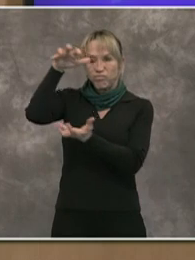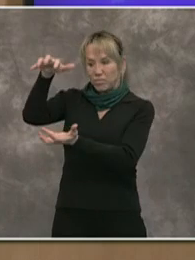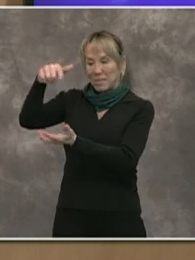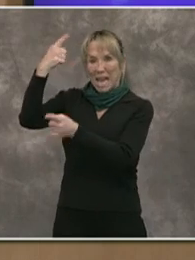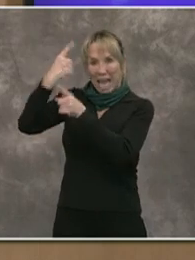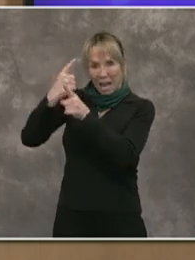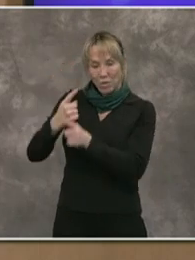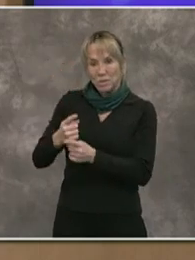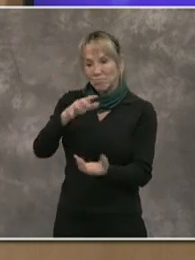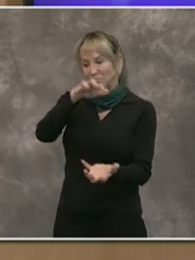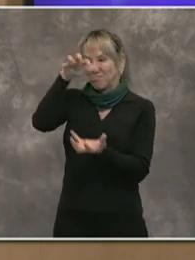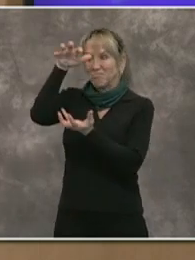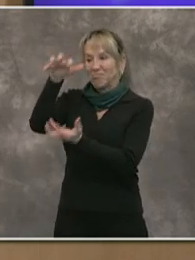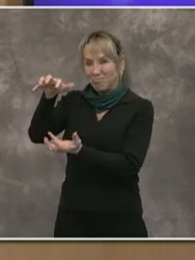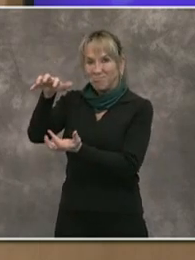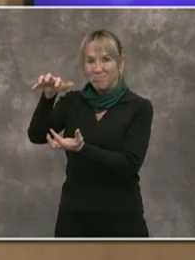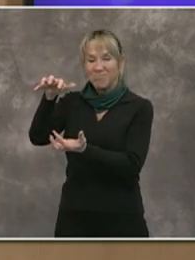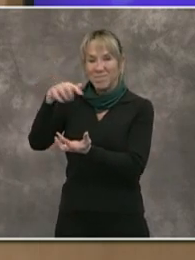as possible.